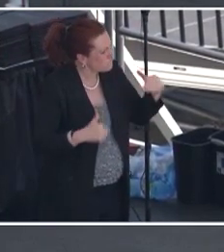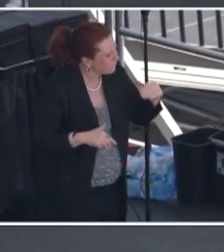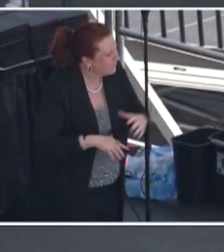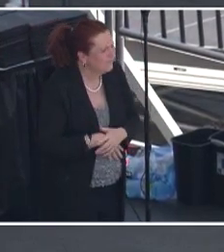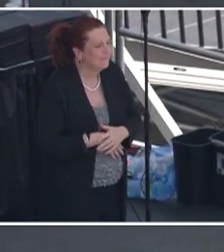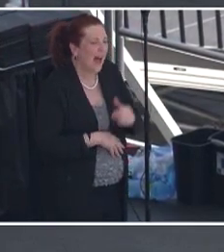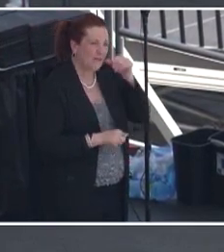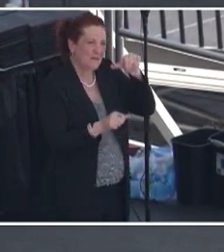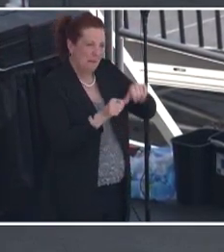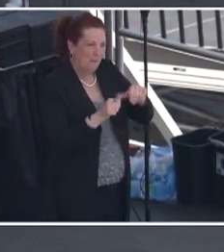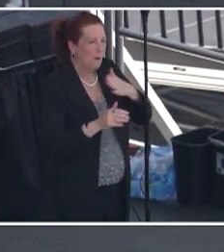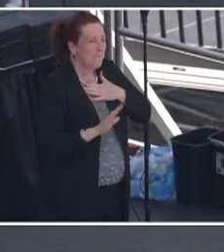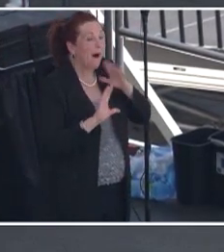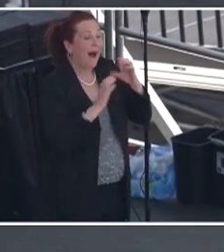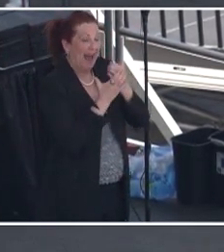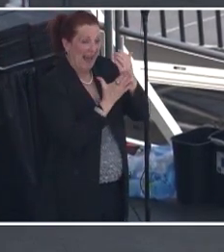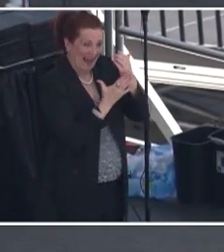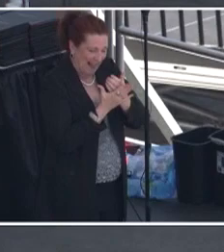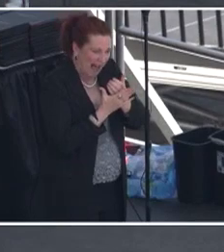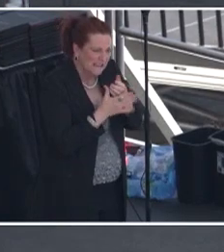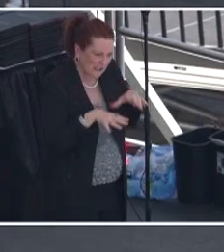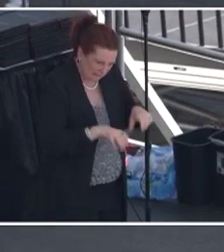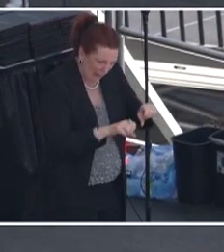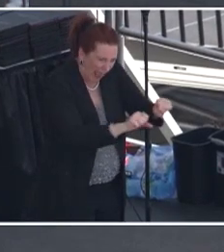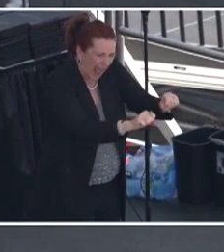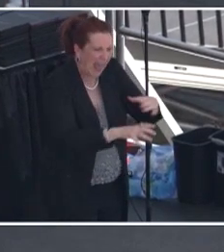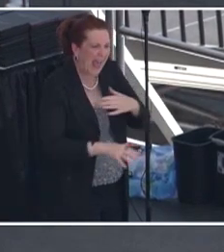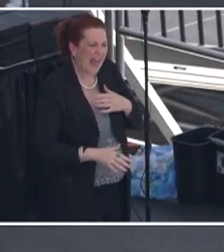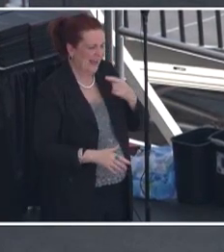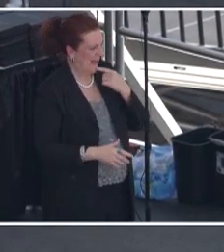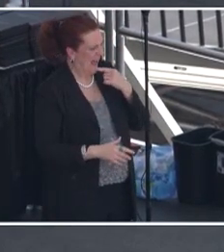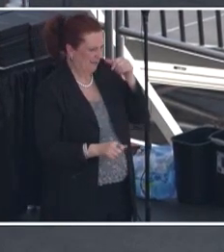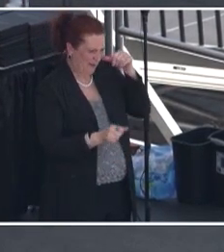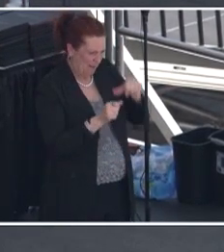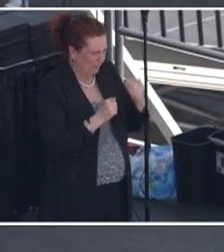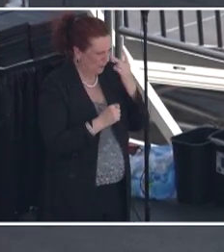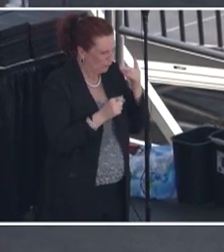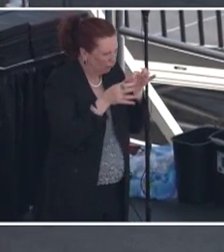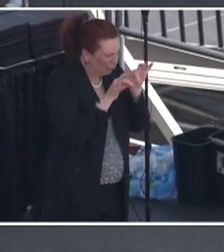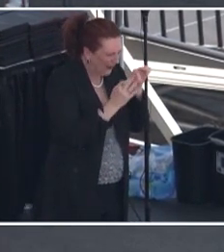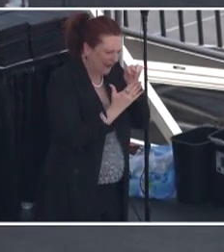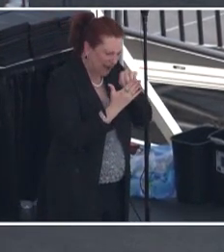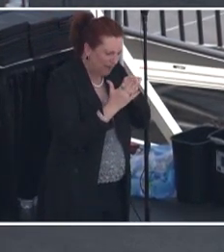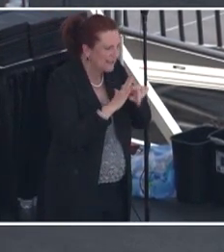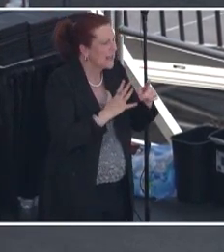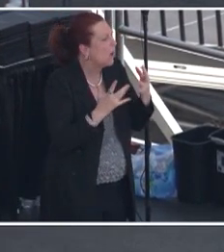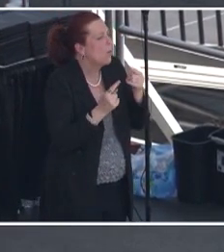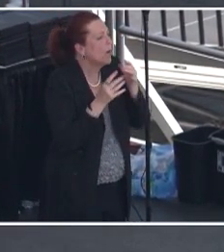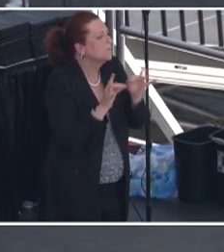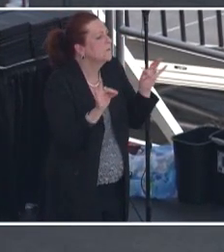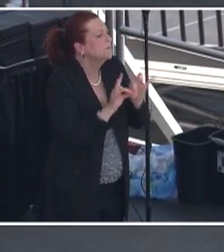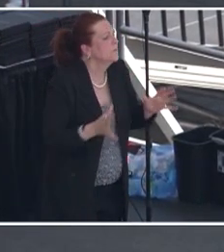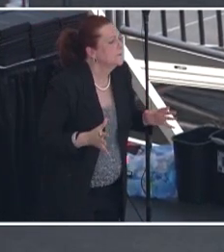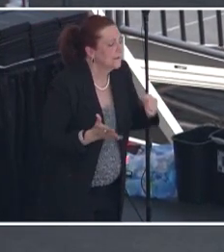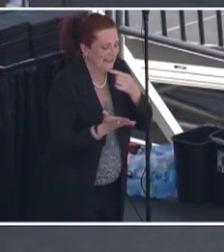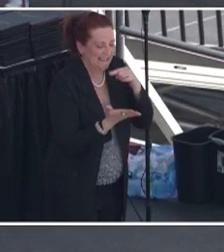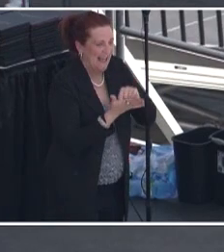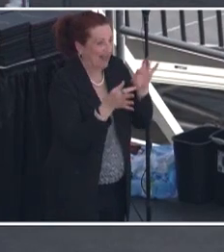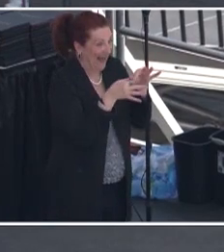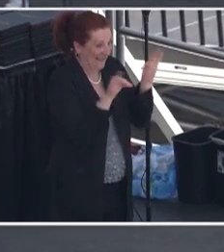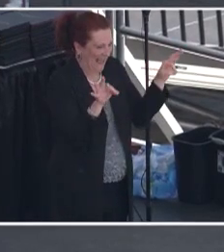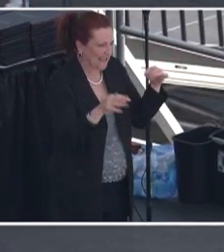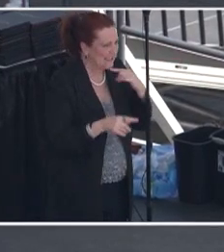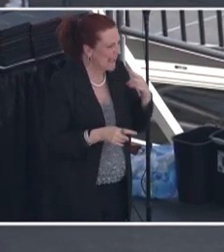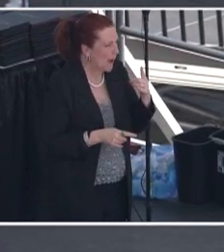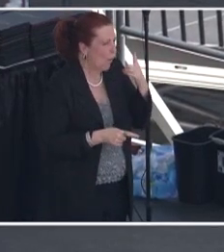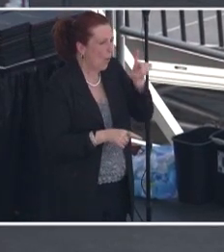classes, I found a bookmark that said, "What matters?" And it states, 100 years from now, it